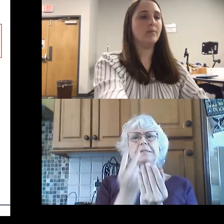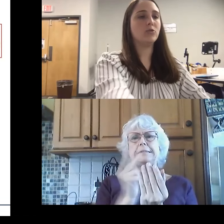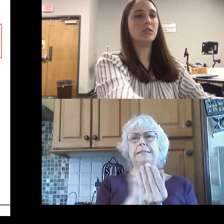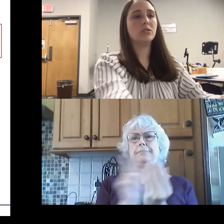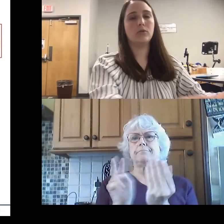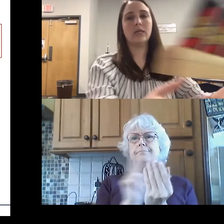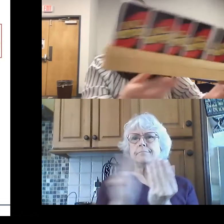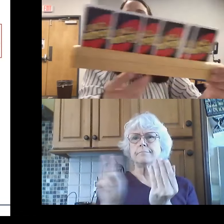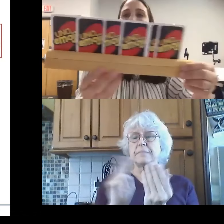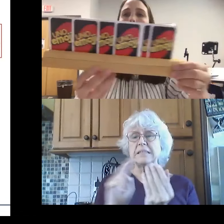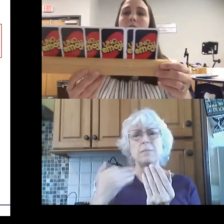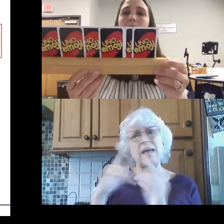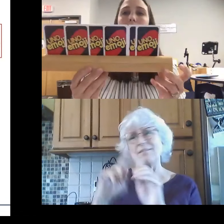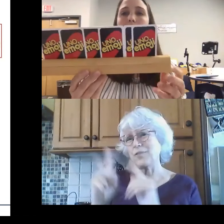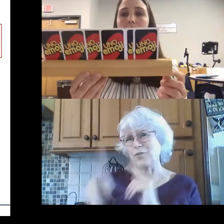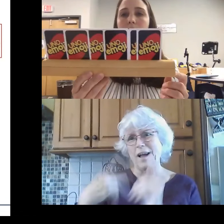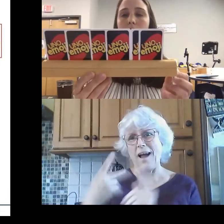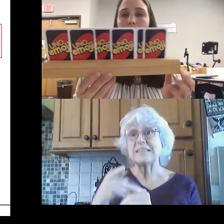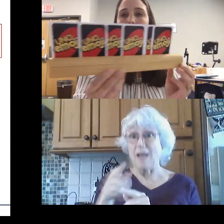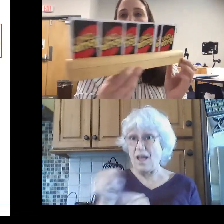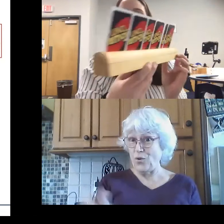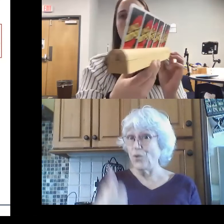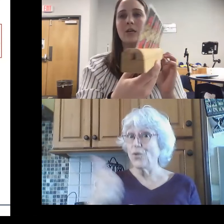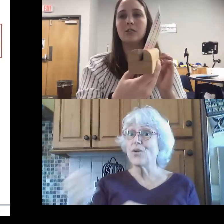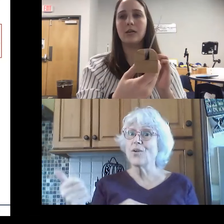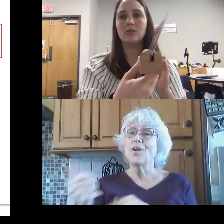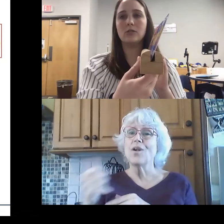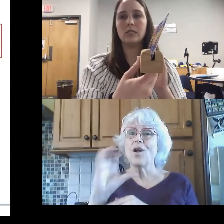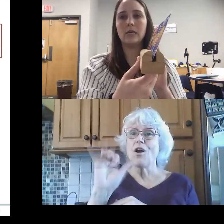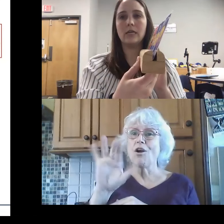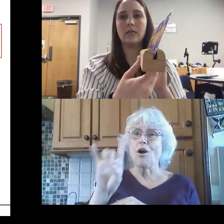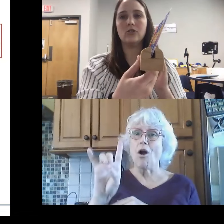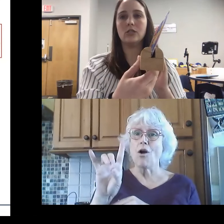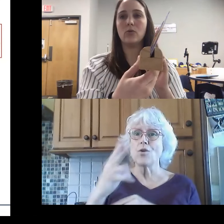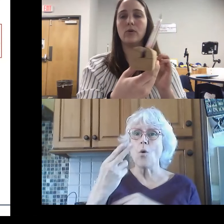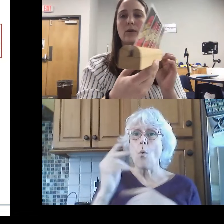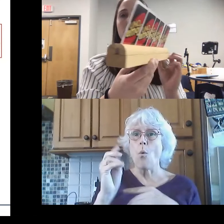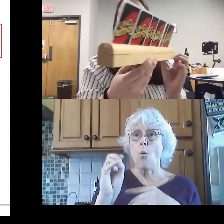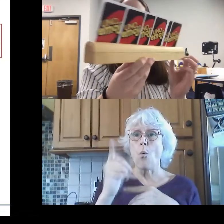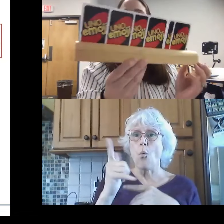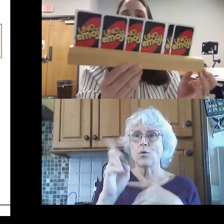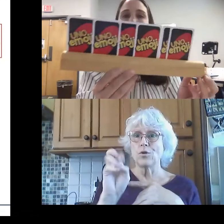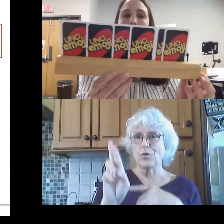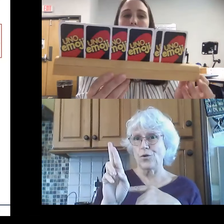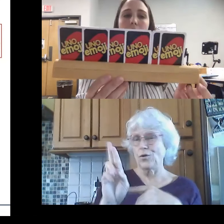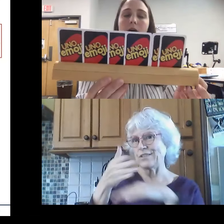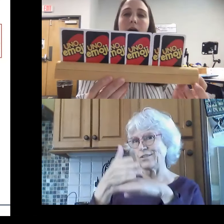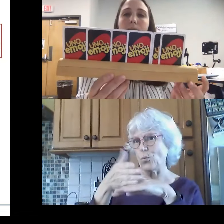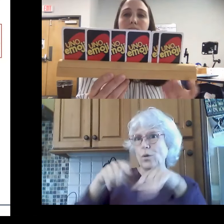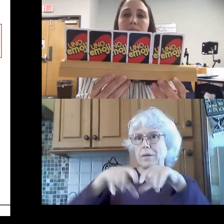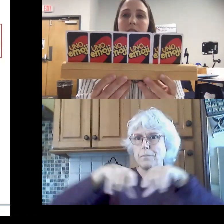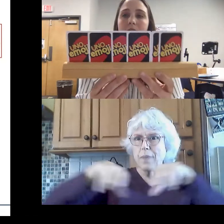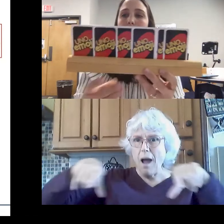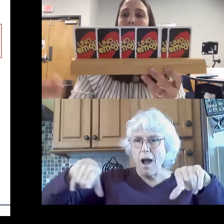different options. So here's another option of a card holder. So as you see, it's just a wooden block that sits on the,